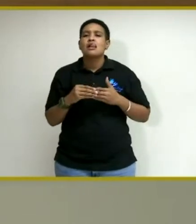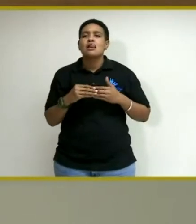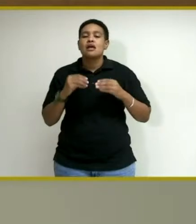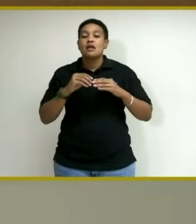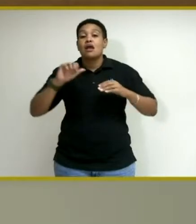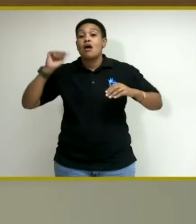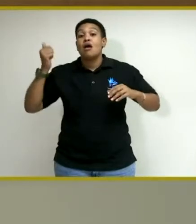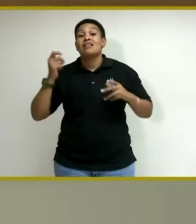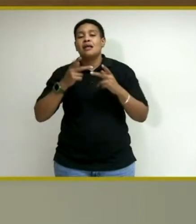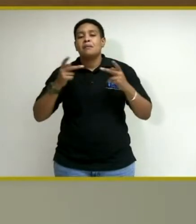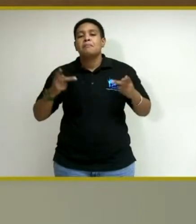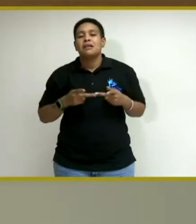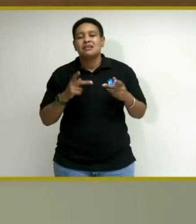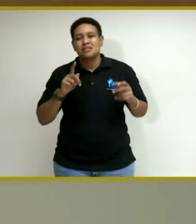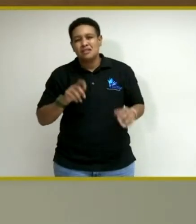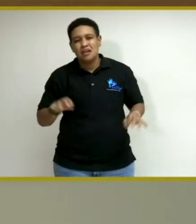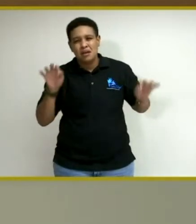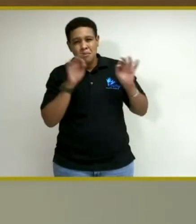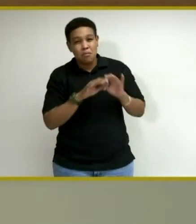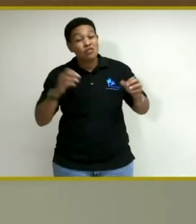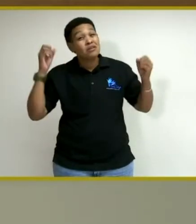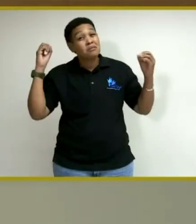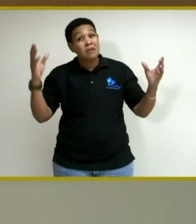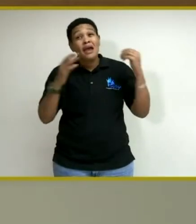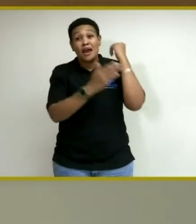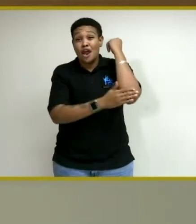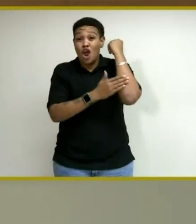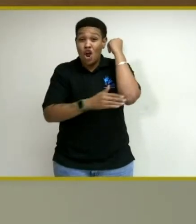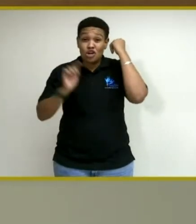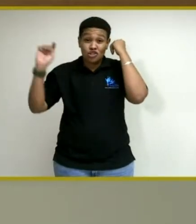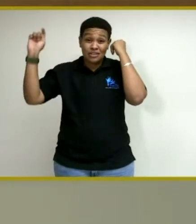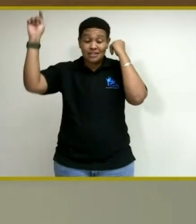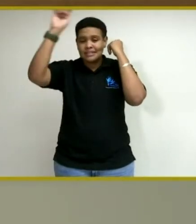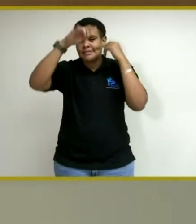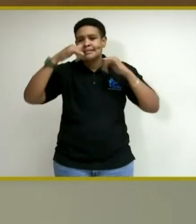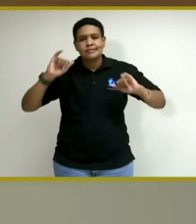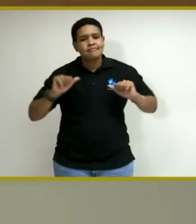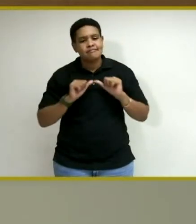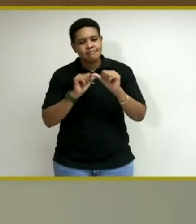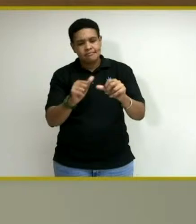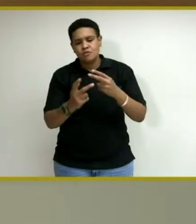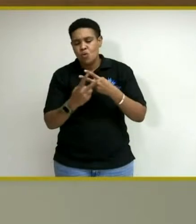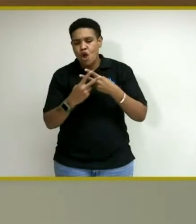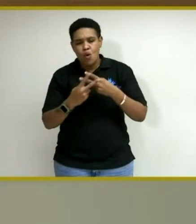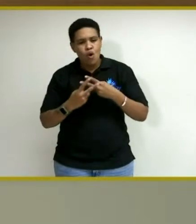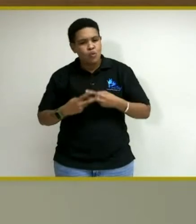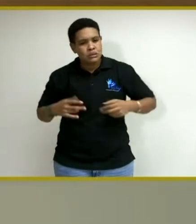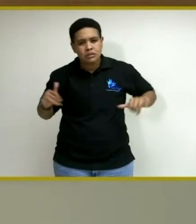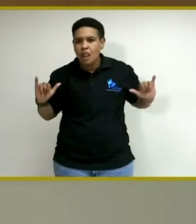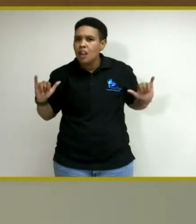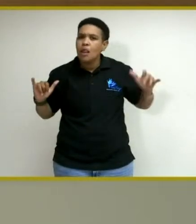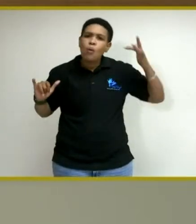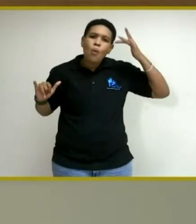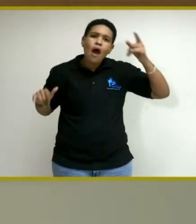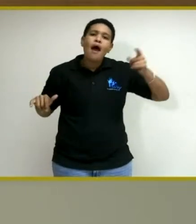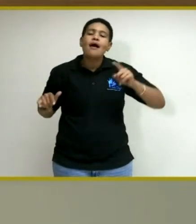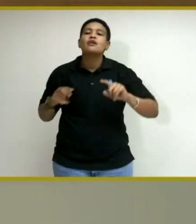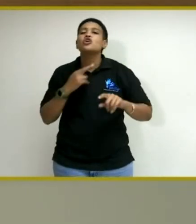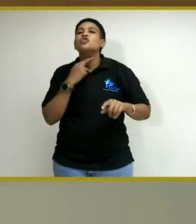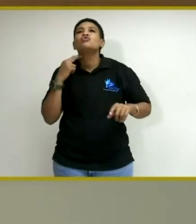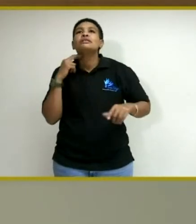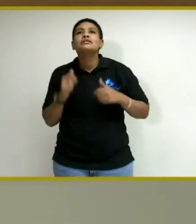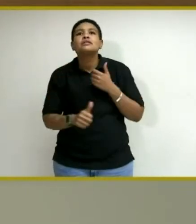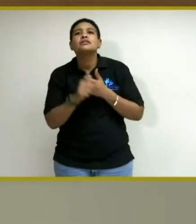places, it's important, many countries still maintain their quarantine measures, and it is because of the risk of